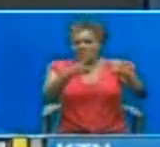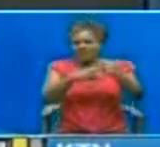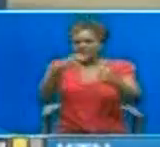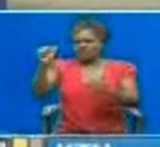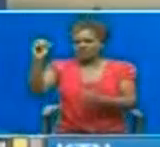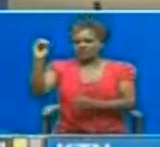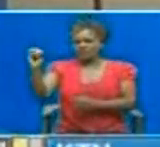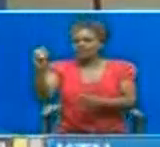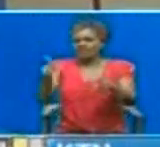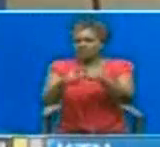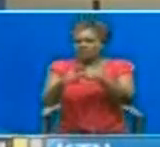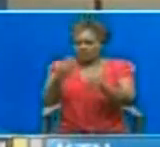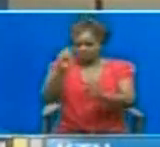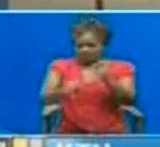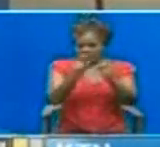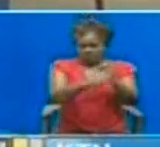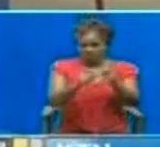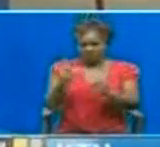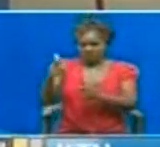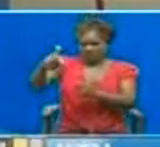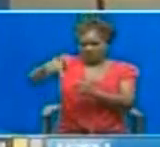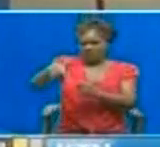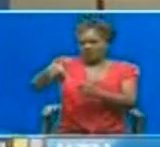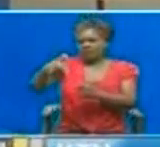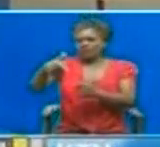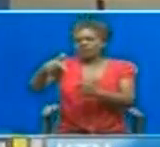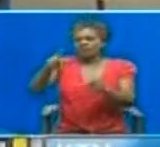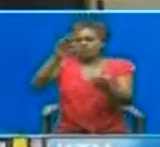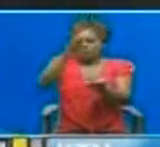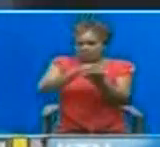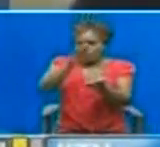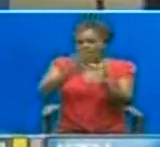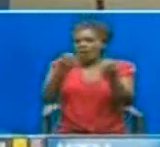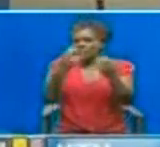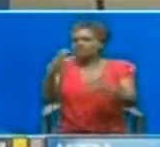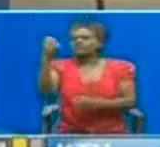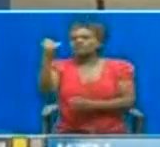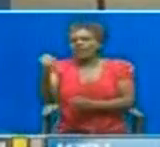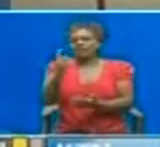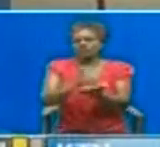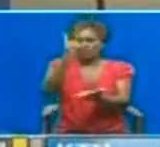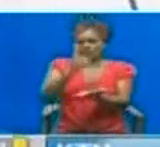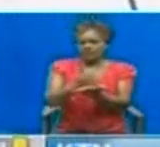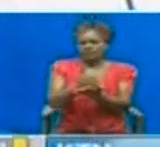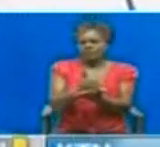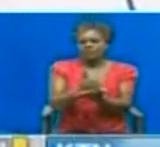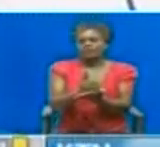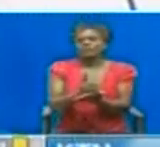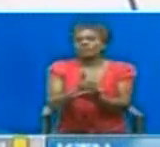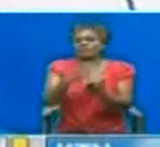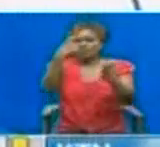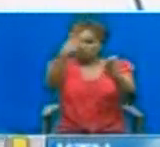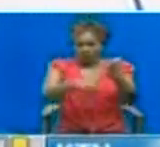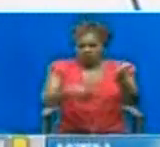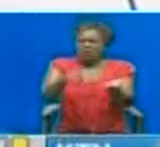50 cents. And kerosene at 65 shillings and 59 cents, decreasing by 5 shillings and 78 cents. The prices